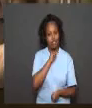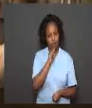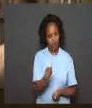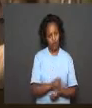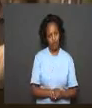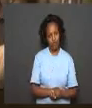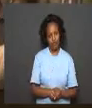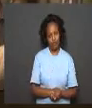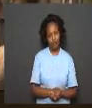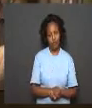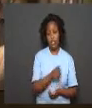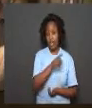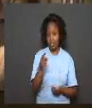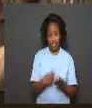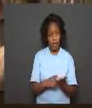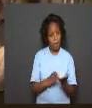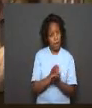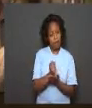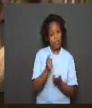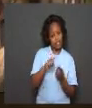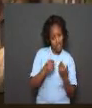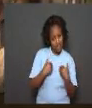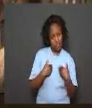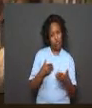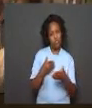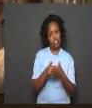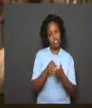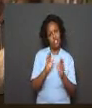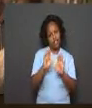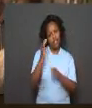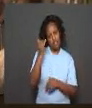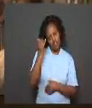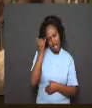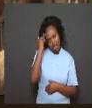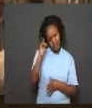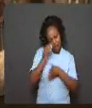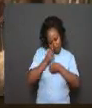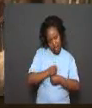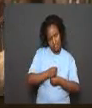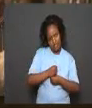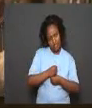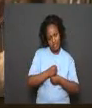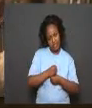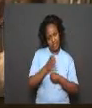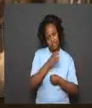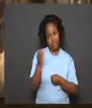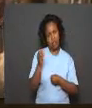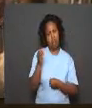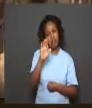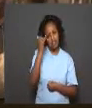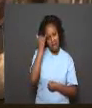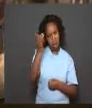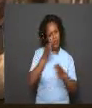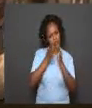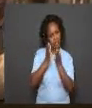Since you have the right to hold your own opinion and to express your